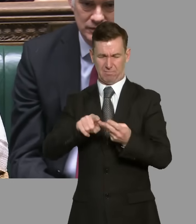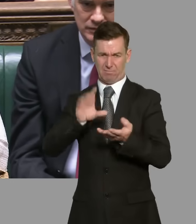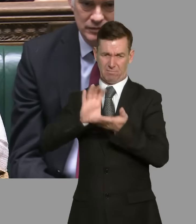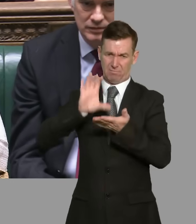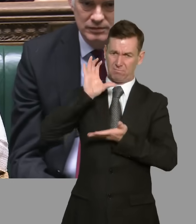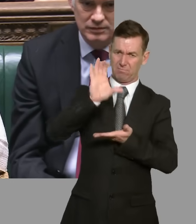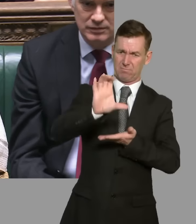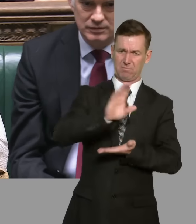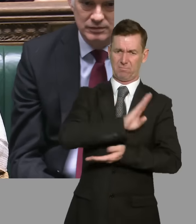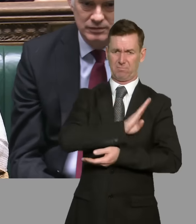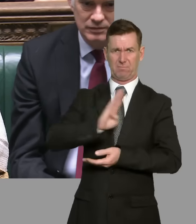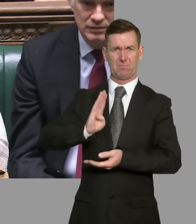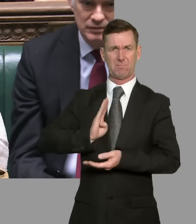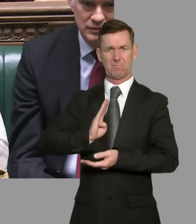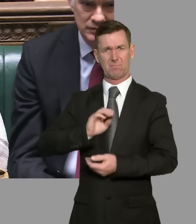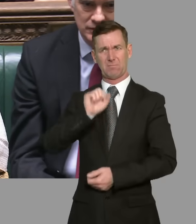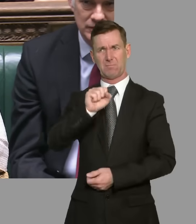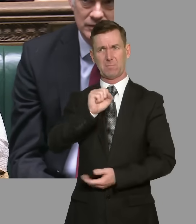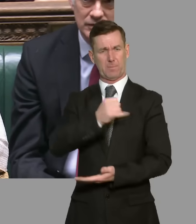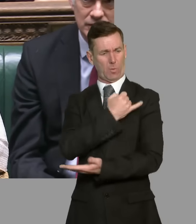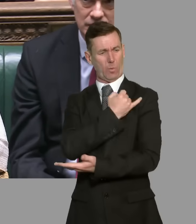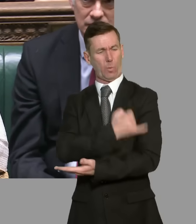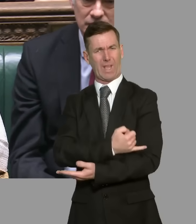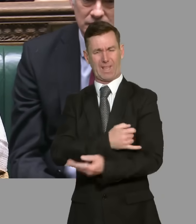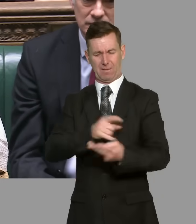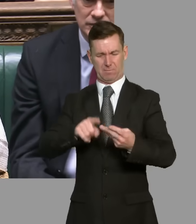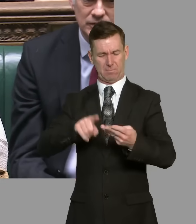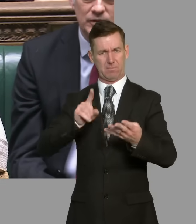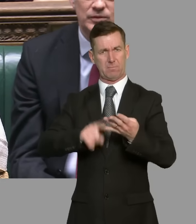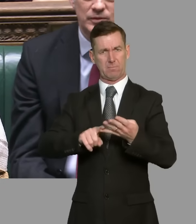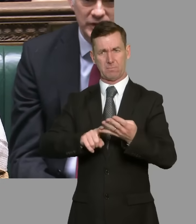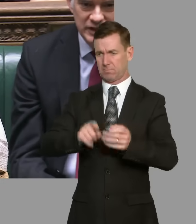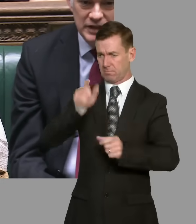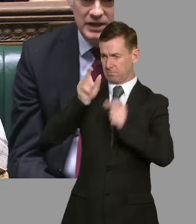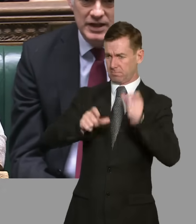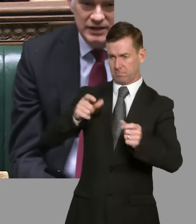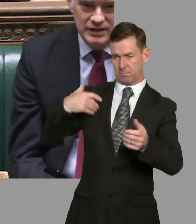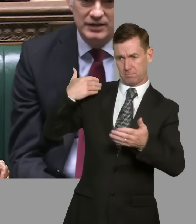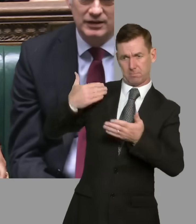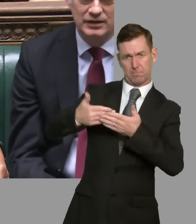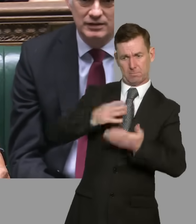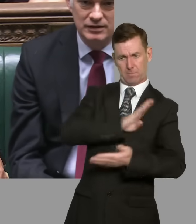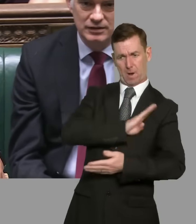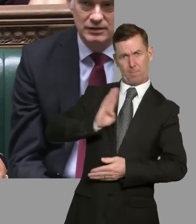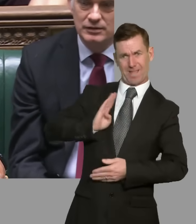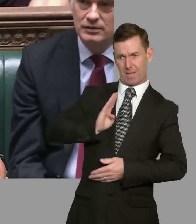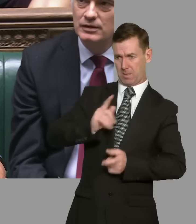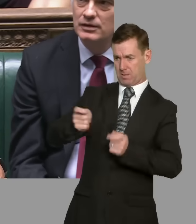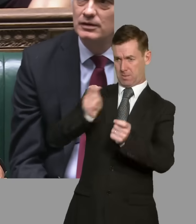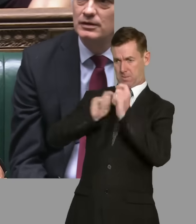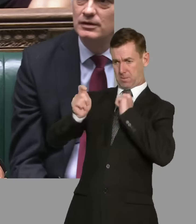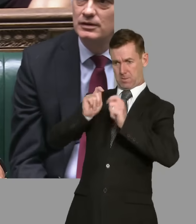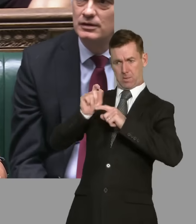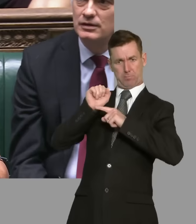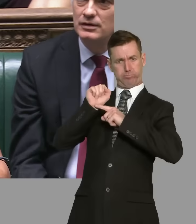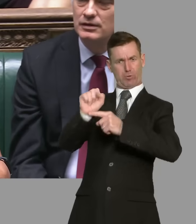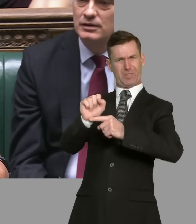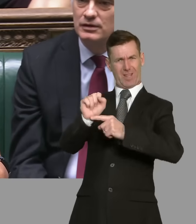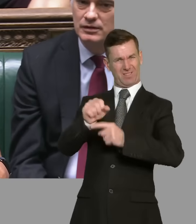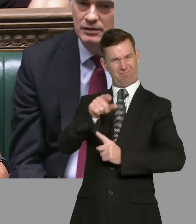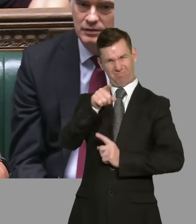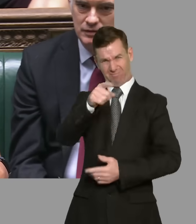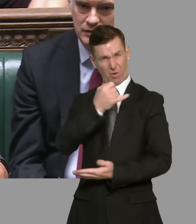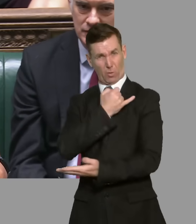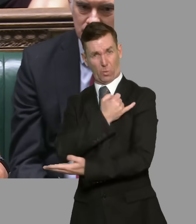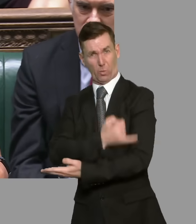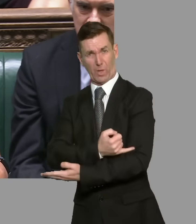our veterans from prosecution, he's too weak. Yes. Mr. Speaker, I will